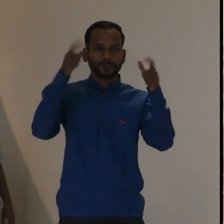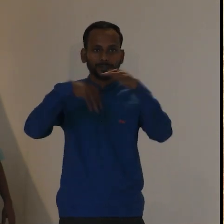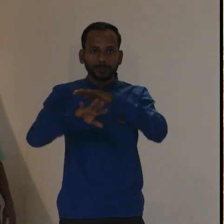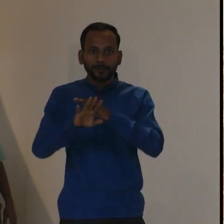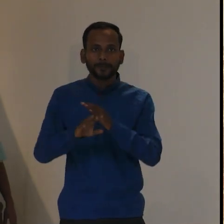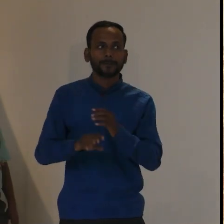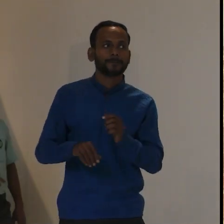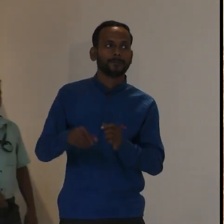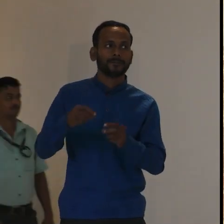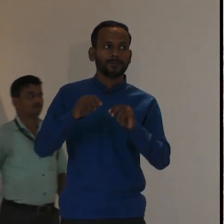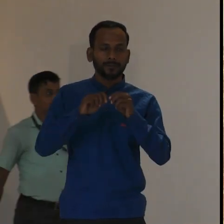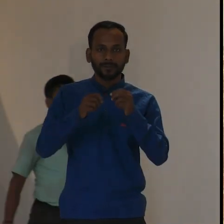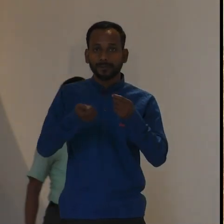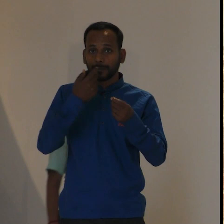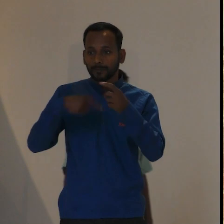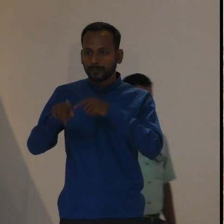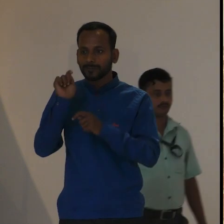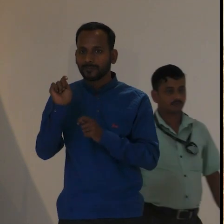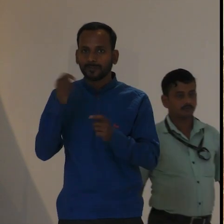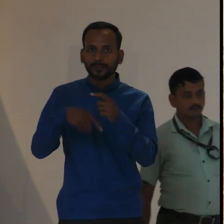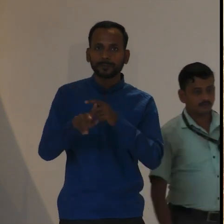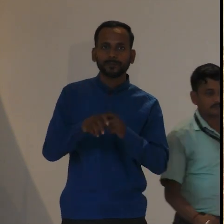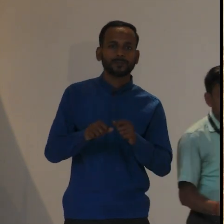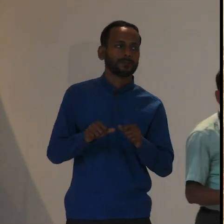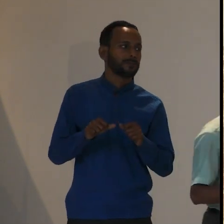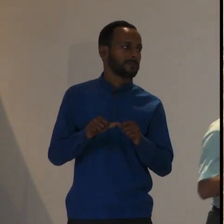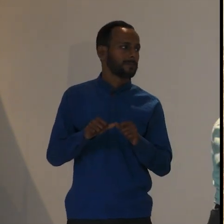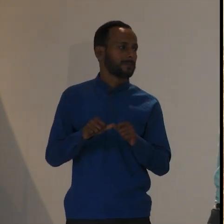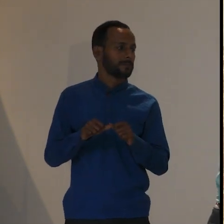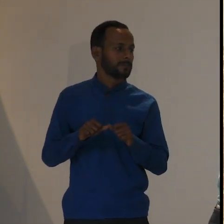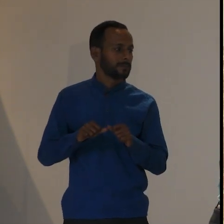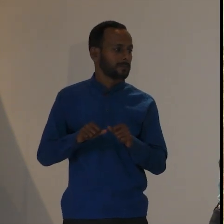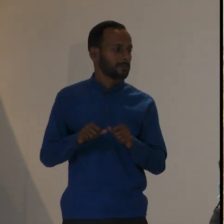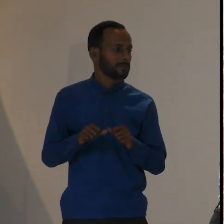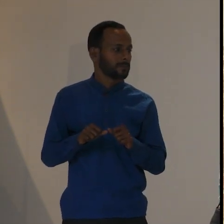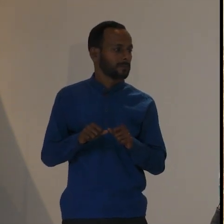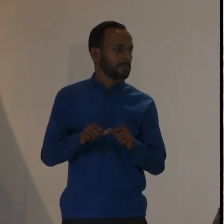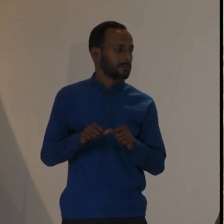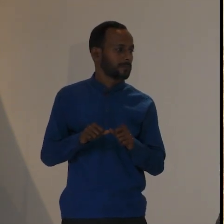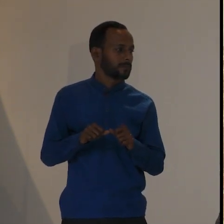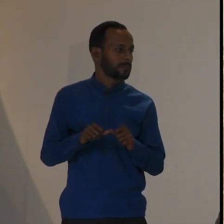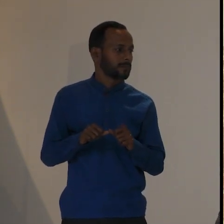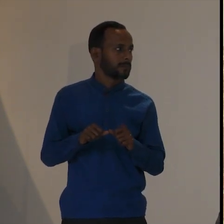in Medicine section. This has led to building the archives and expanding this section.